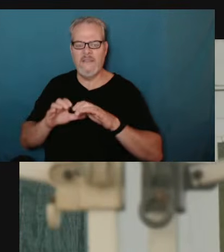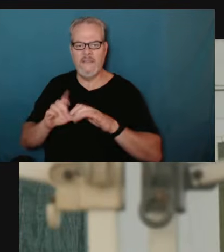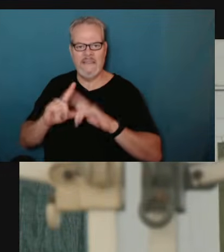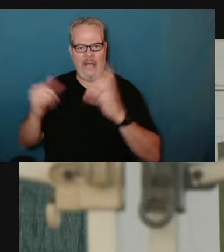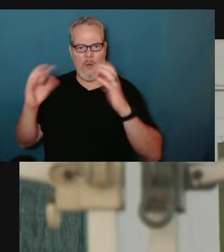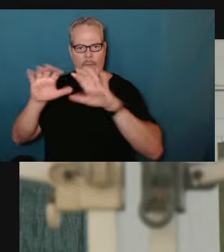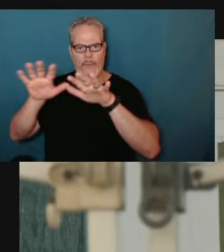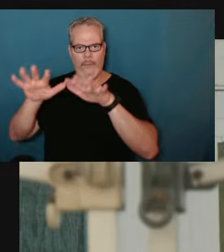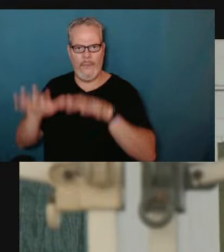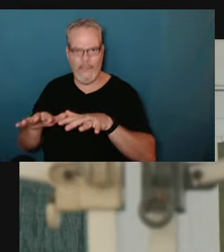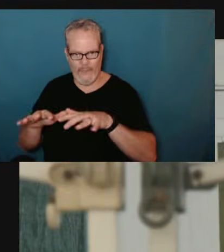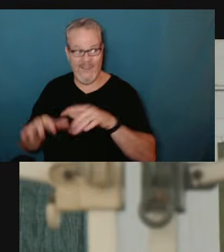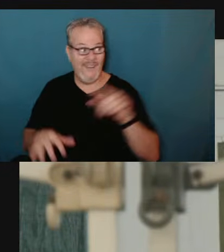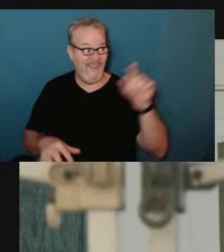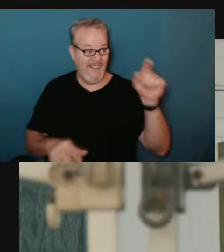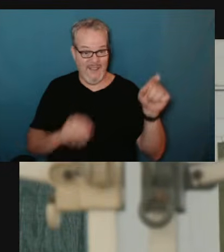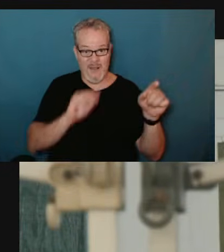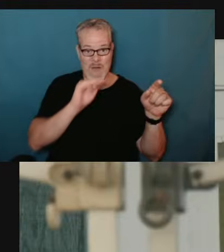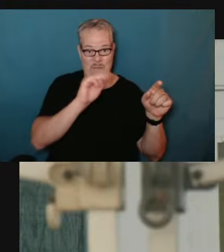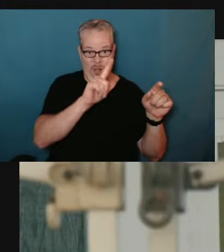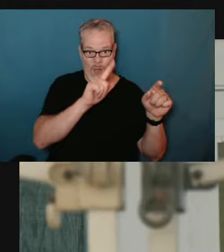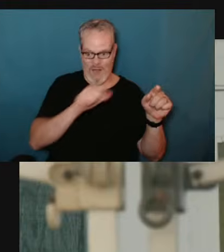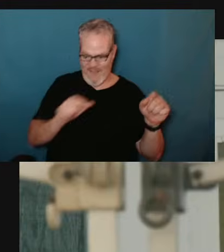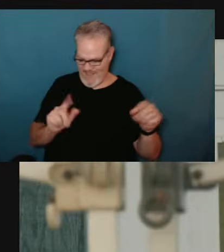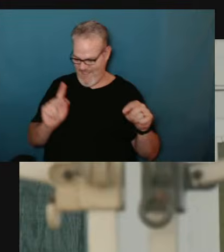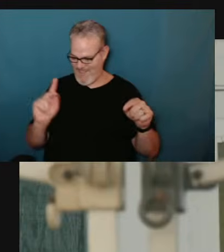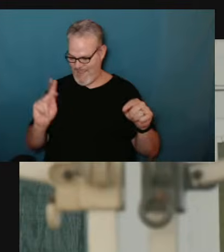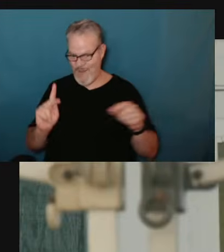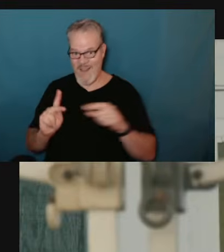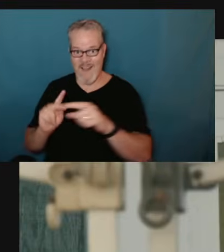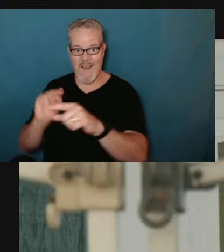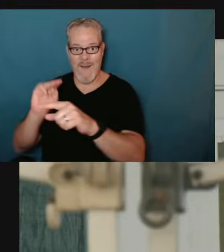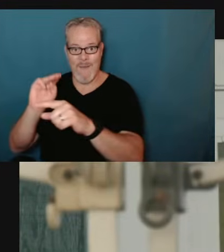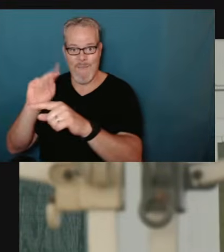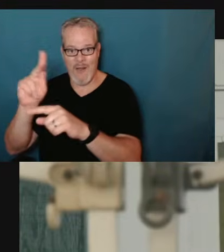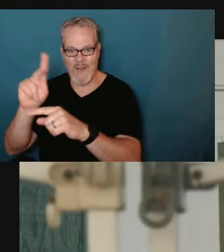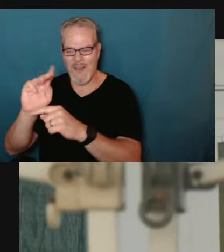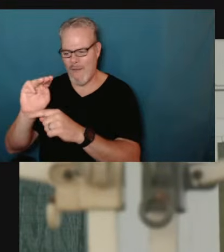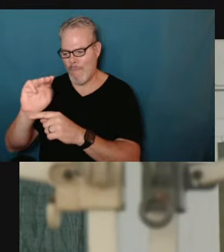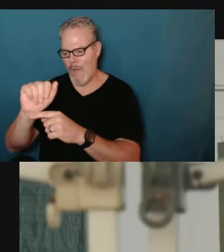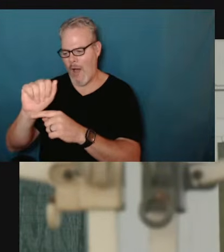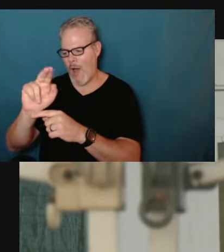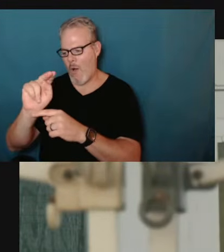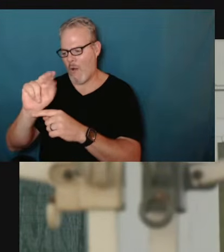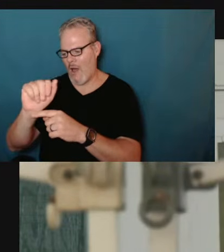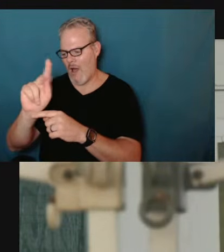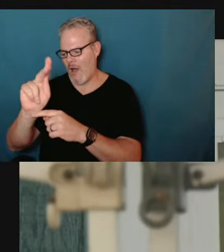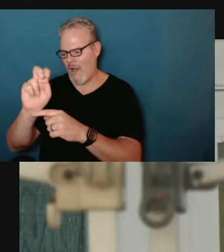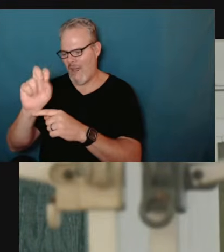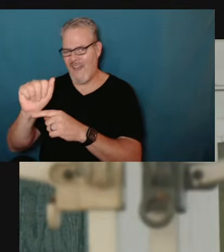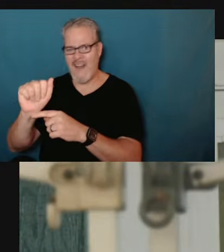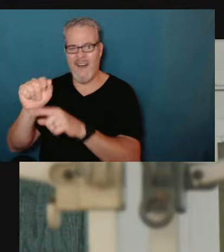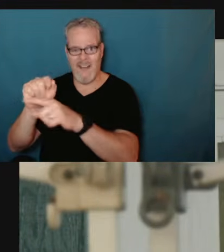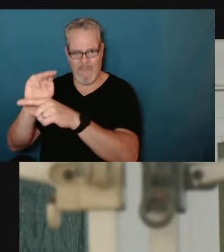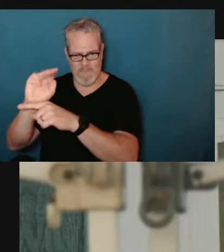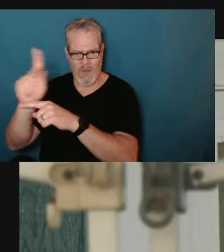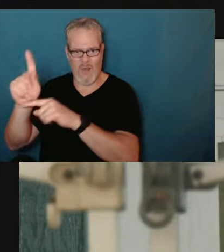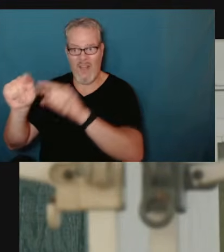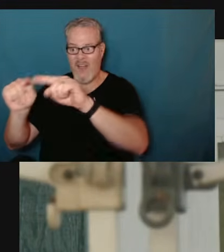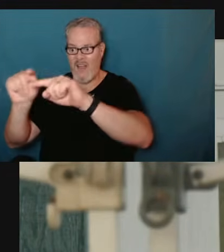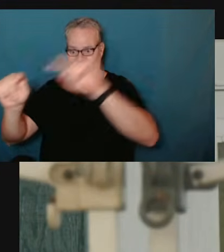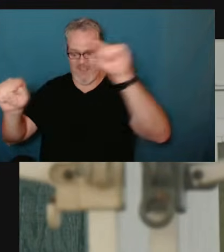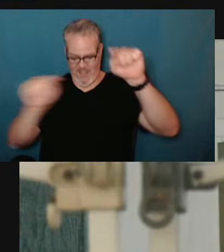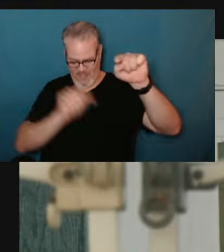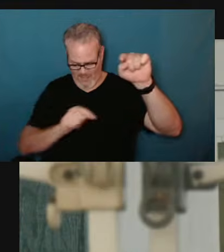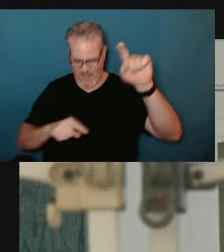Mauna Kea eruptions. And you can still find those when you dredge offshore of Kilauea. So you have this whole mix of all different materials